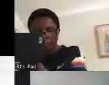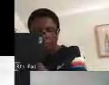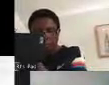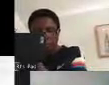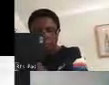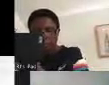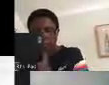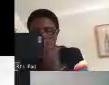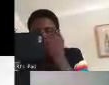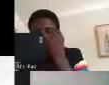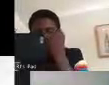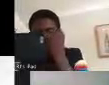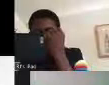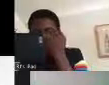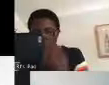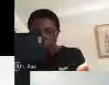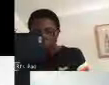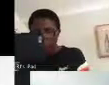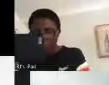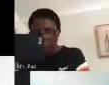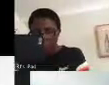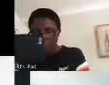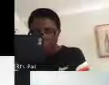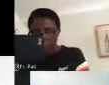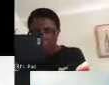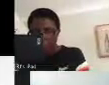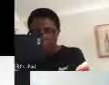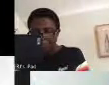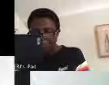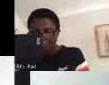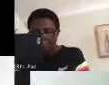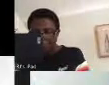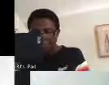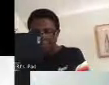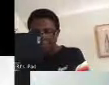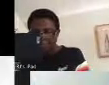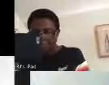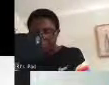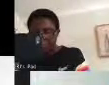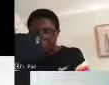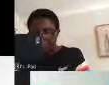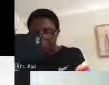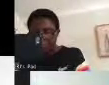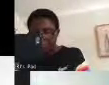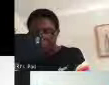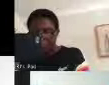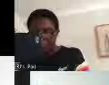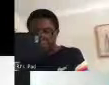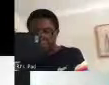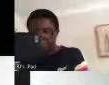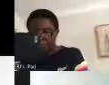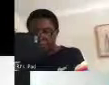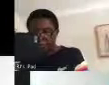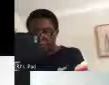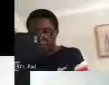that assumption that they would know. Please, can you turn off your mics, please? Angela, can you turn off your